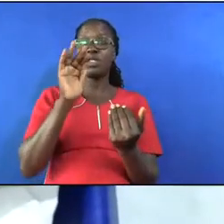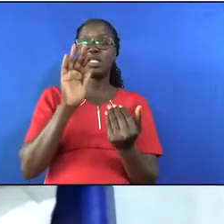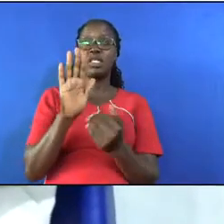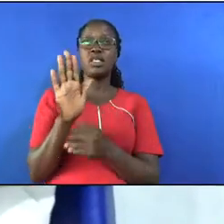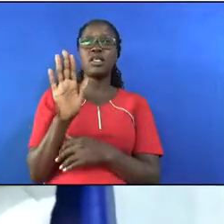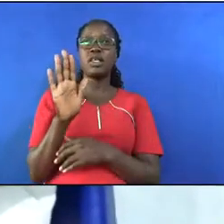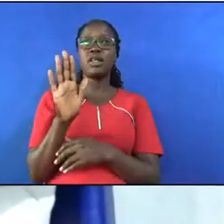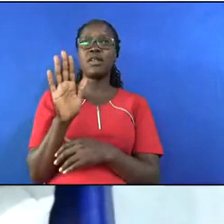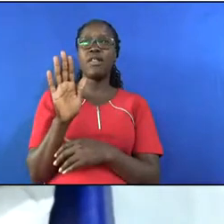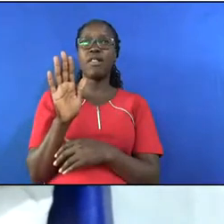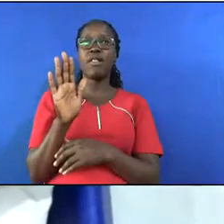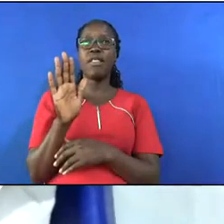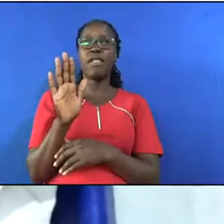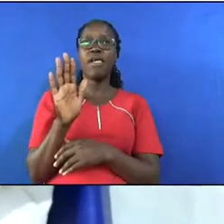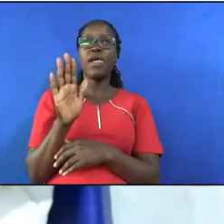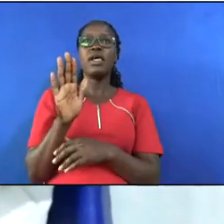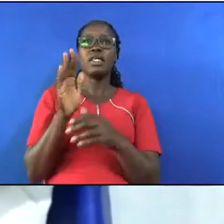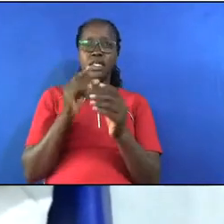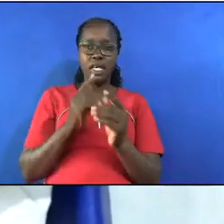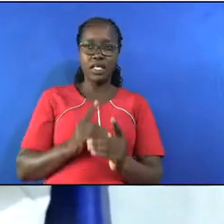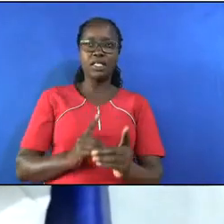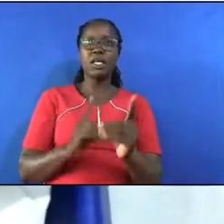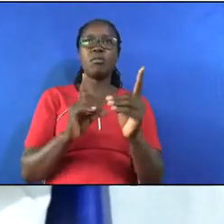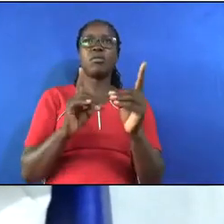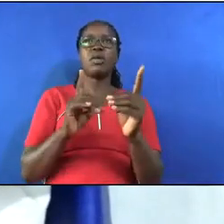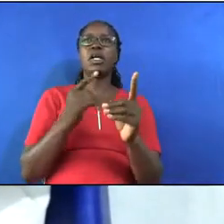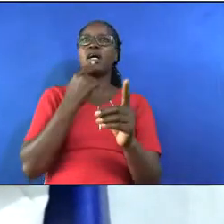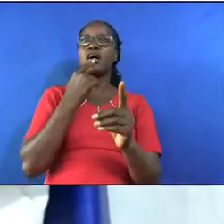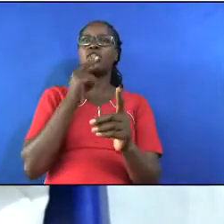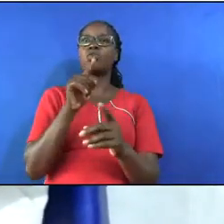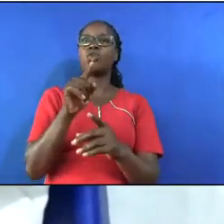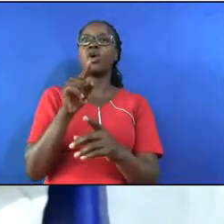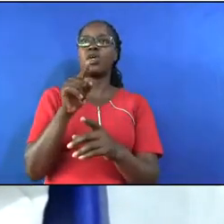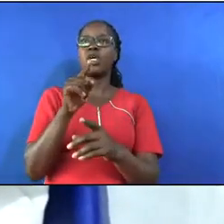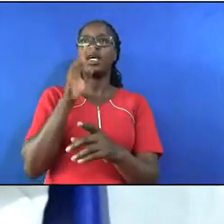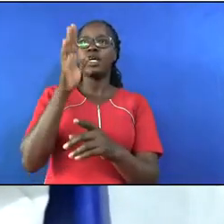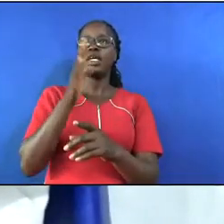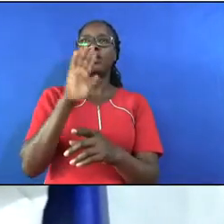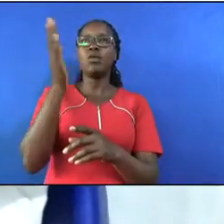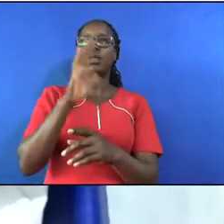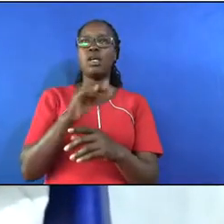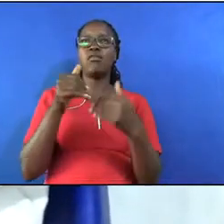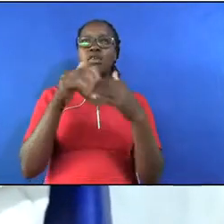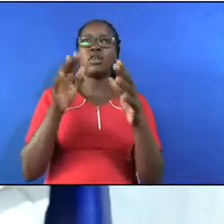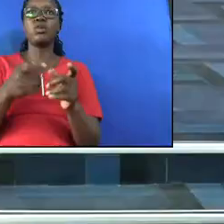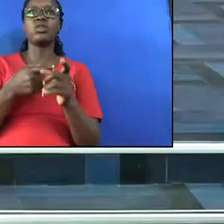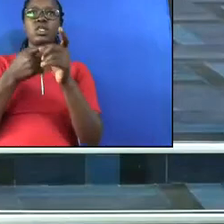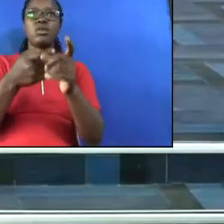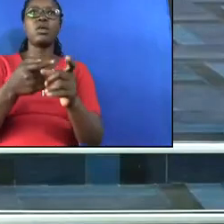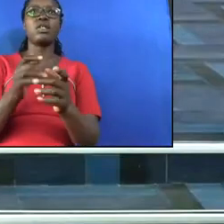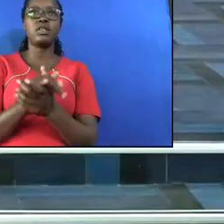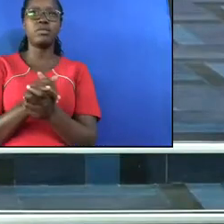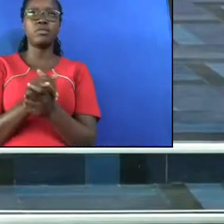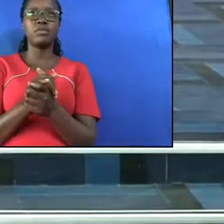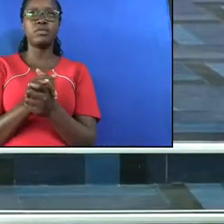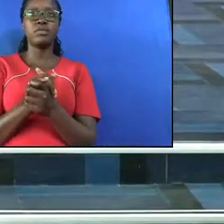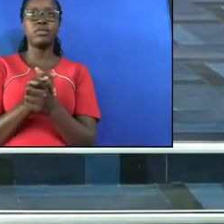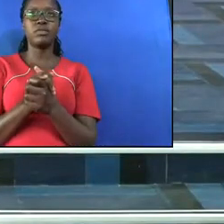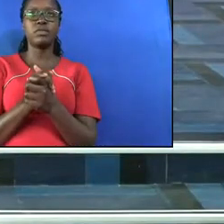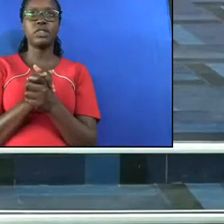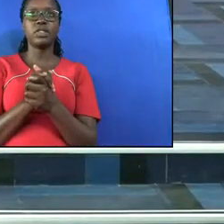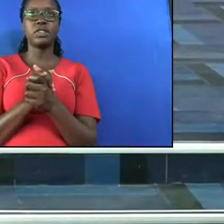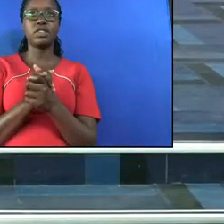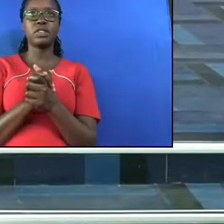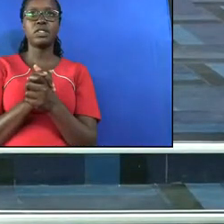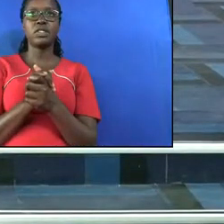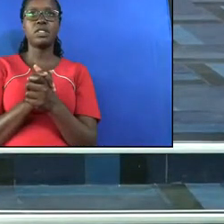because he is my follower, will certainly receive a reward. Amen. Thank you so